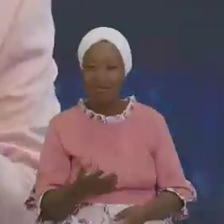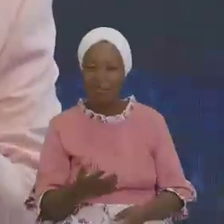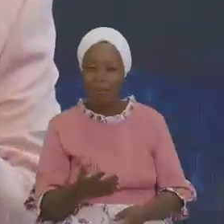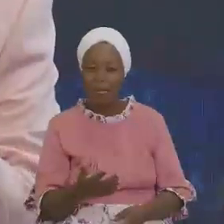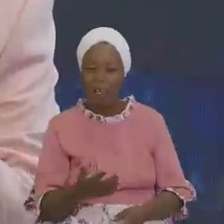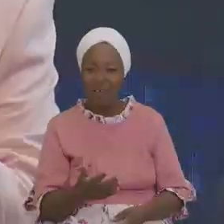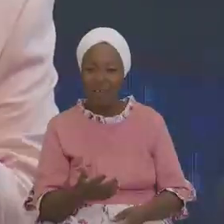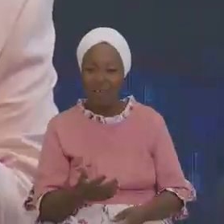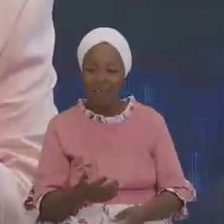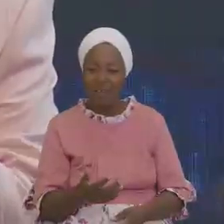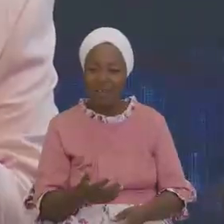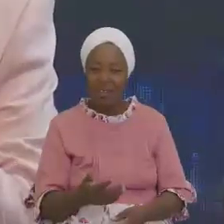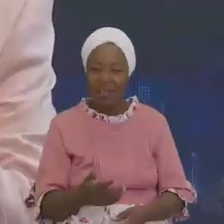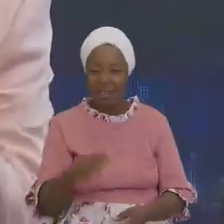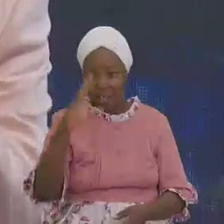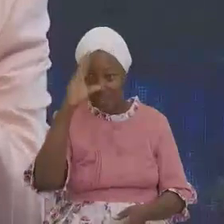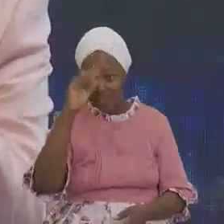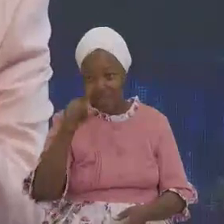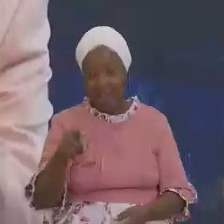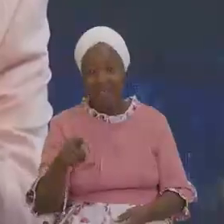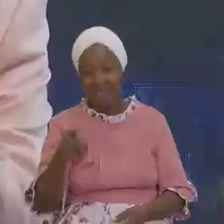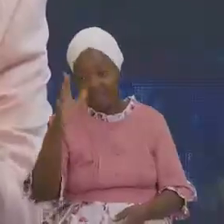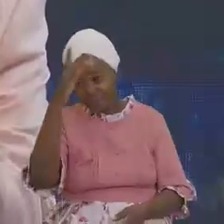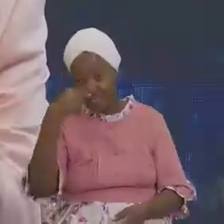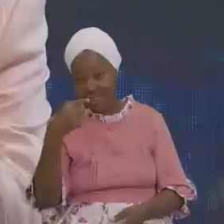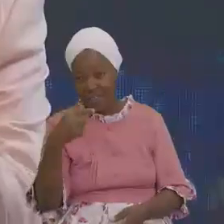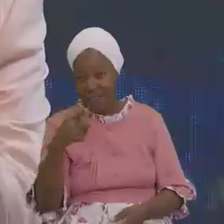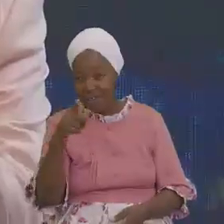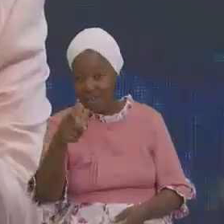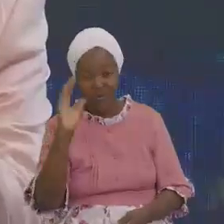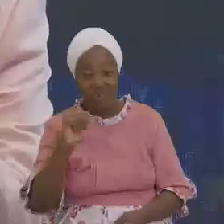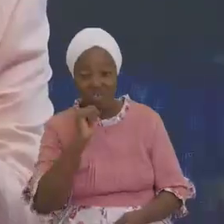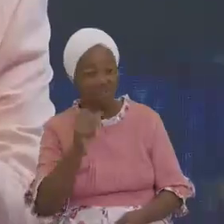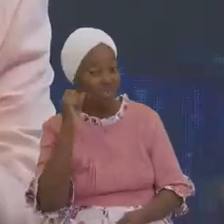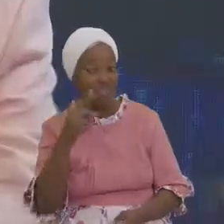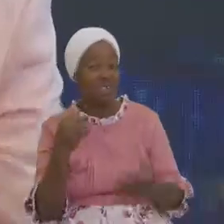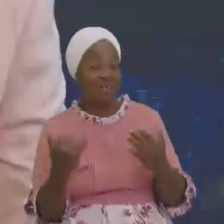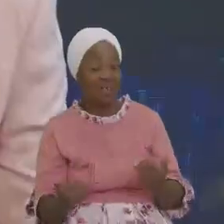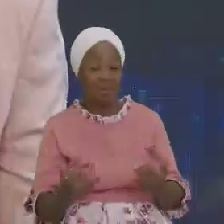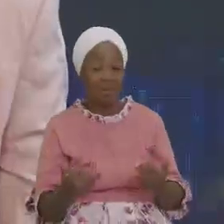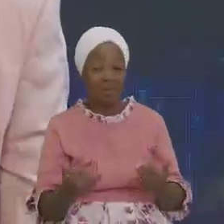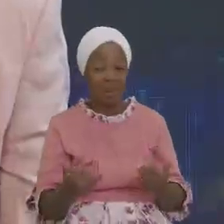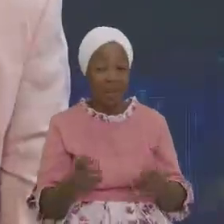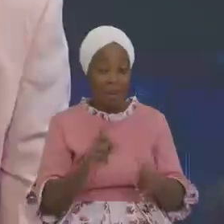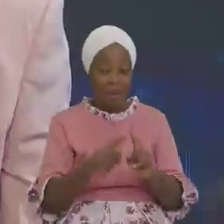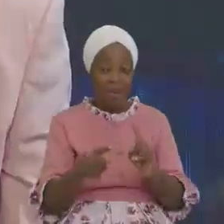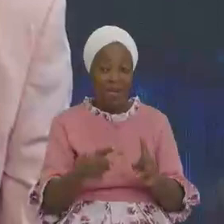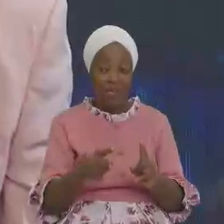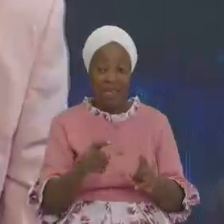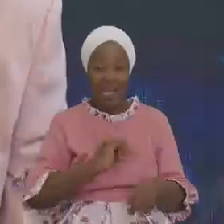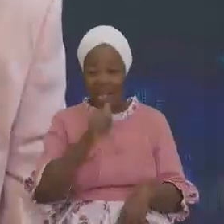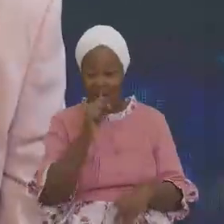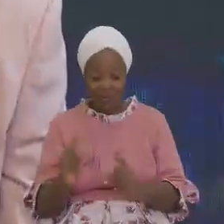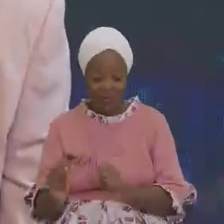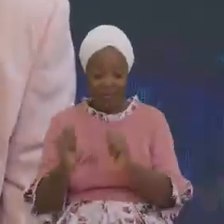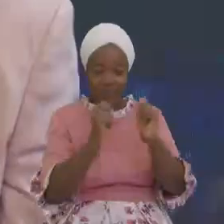My father said, you won't understand now, but I'm transferring you